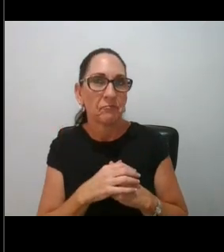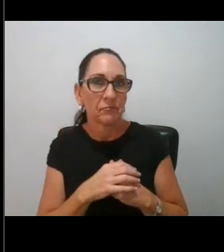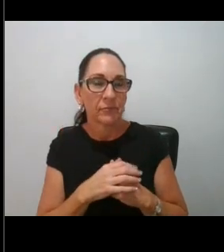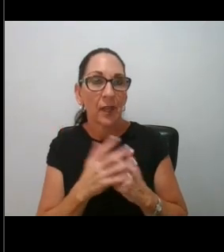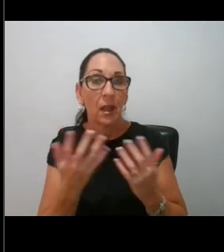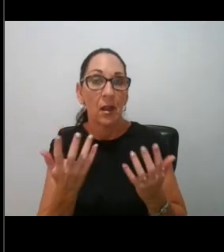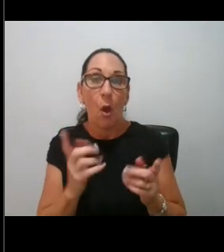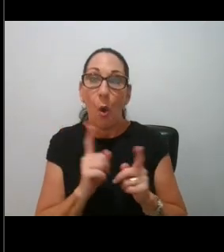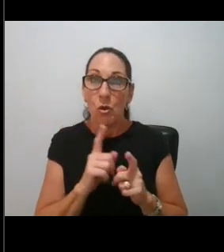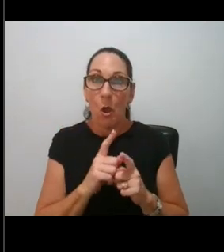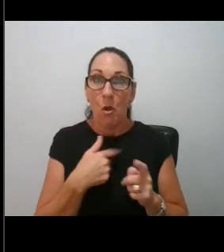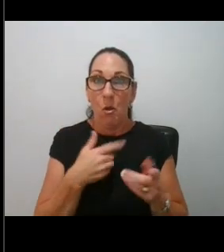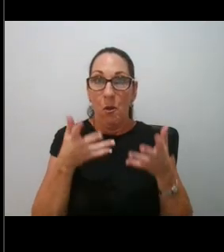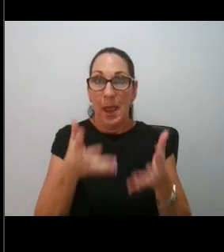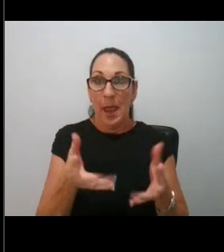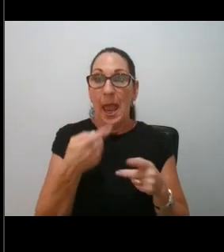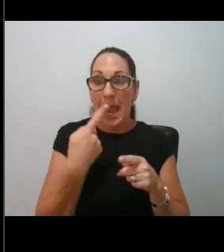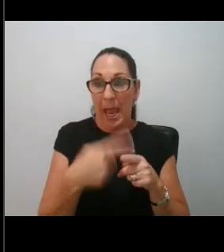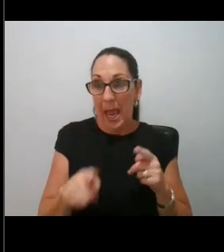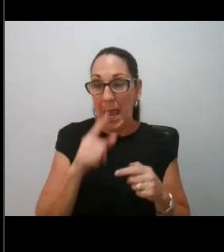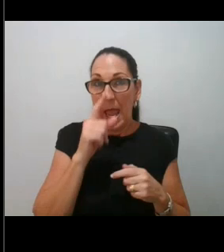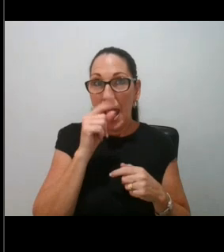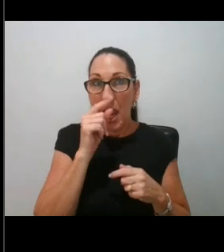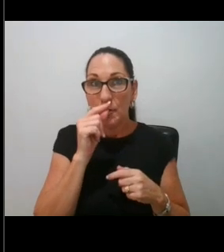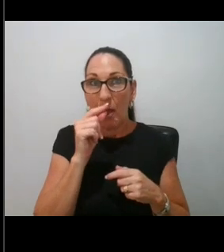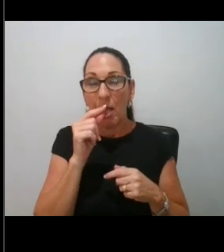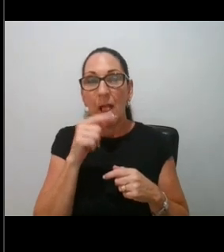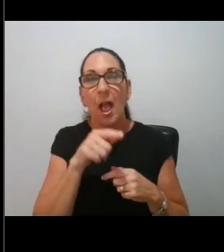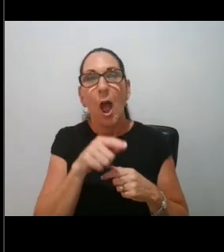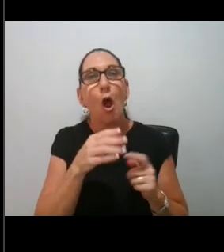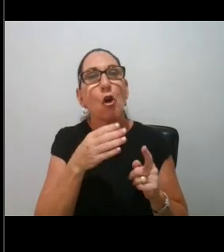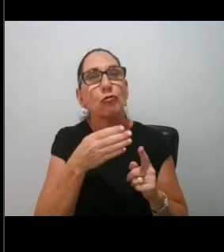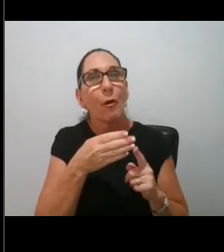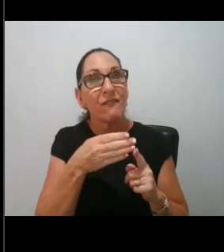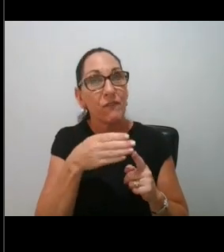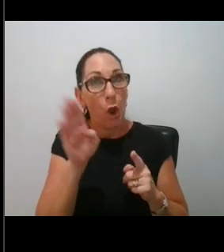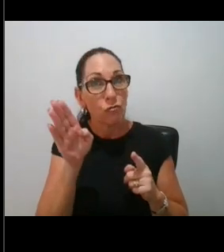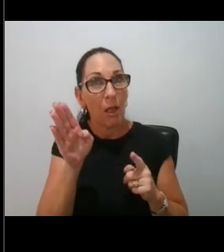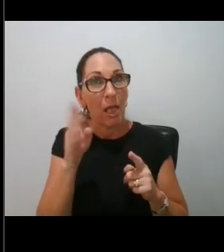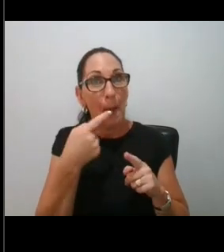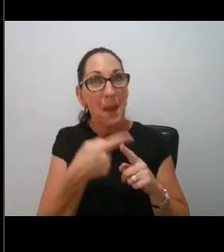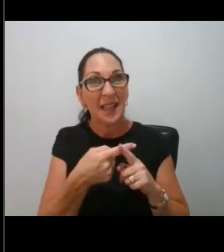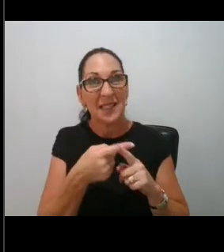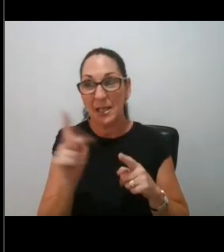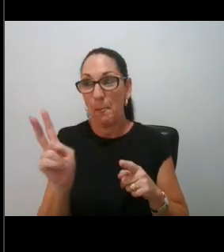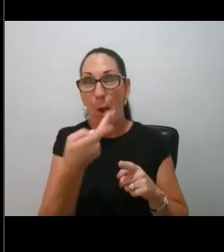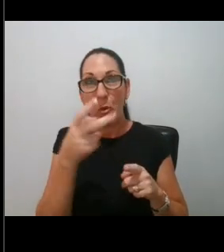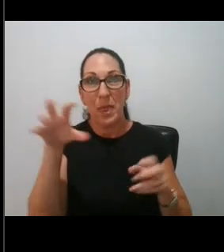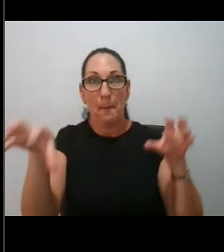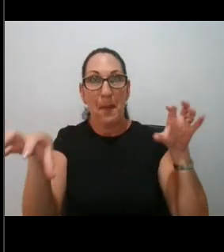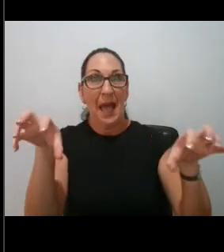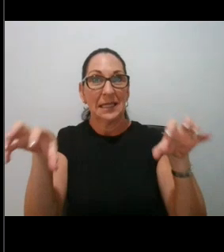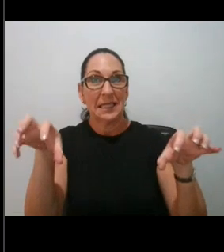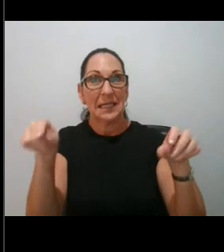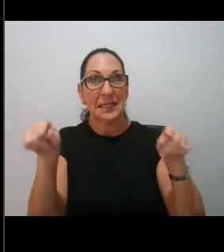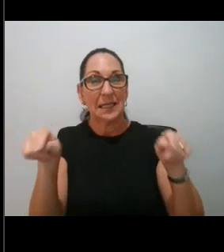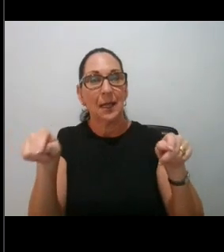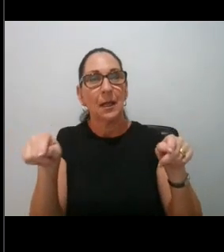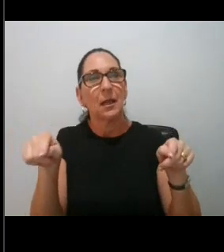be eligible, the referral and the parties involved can be